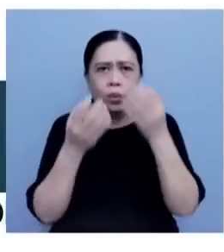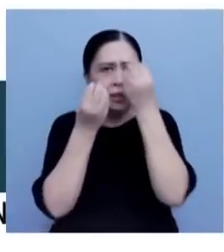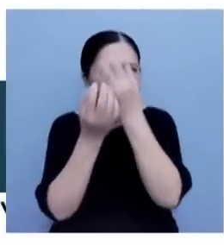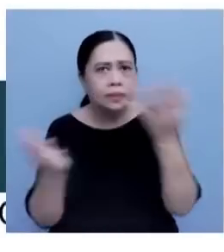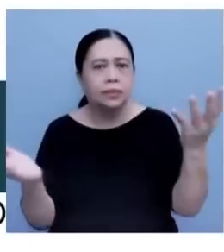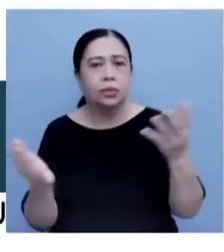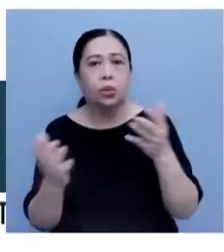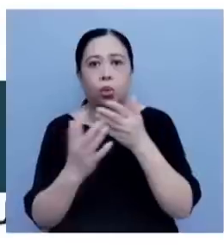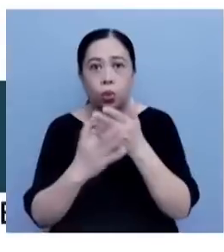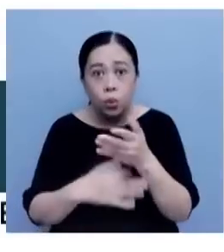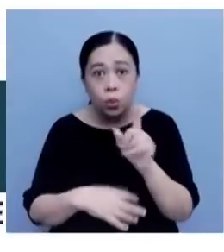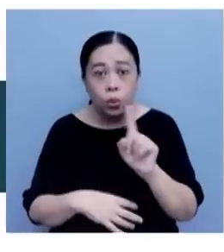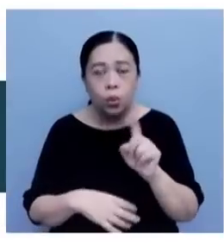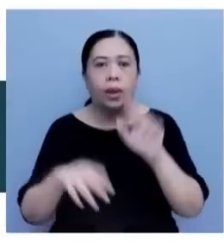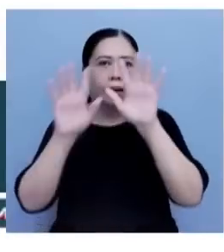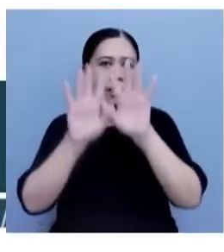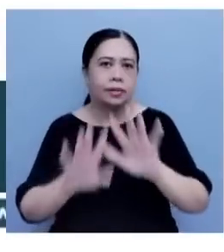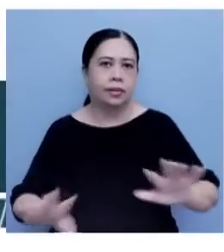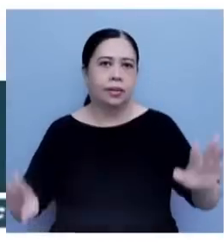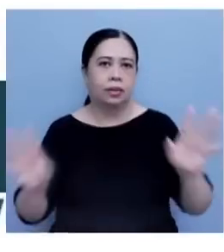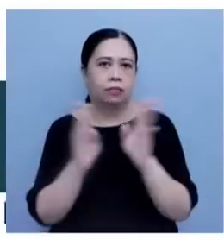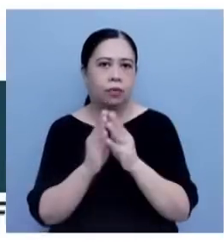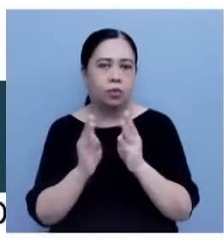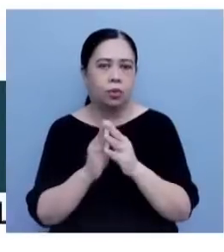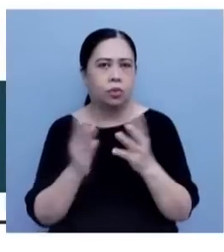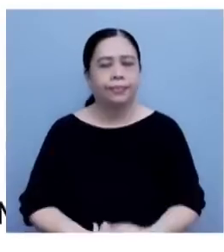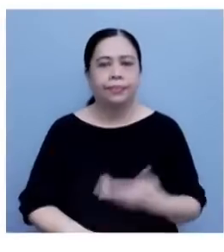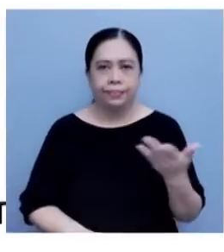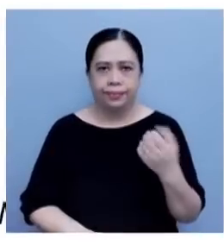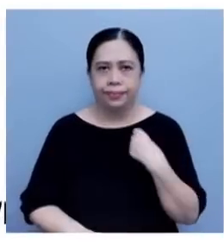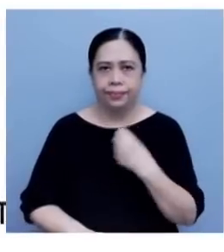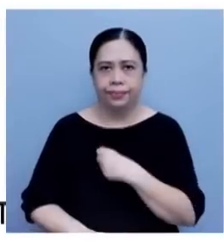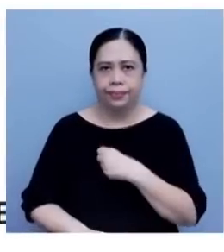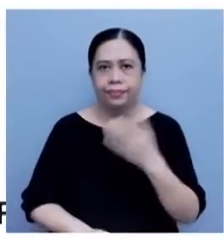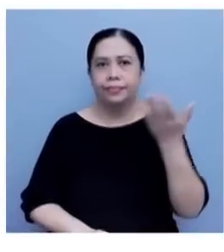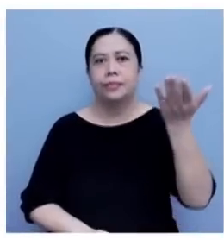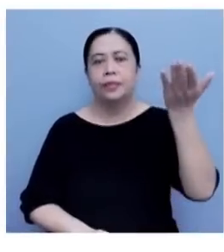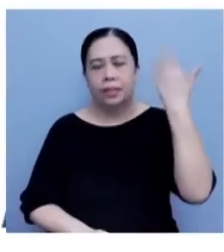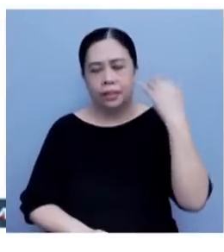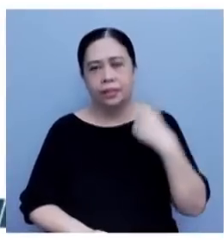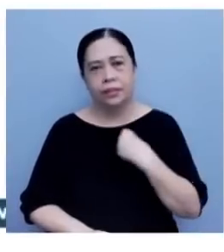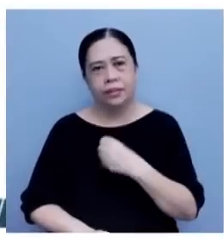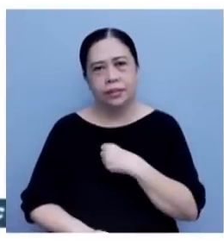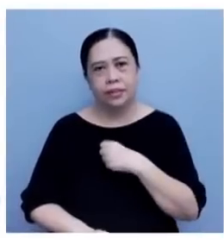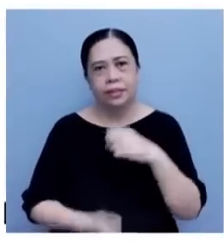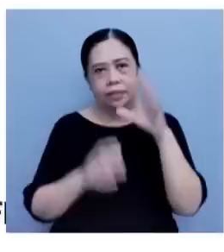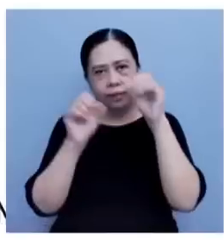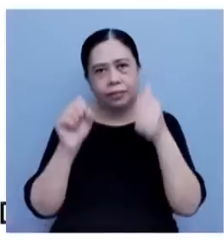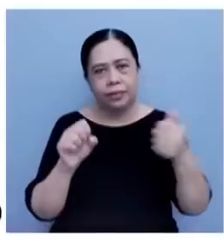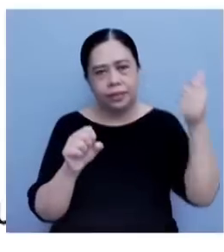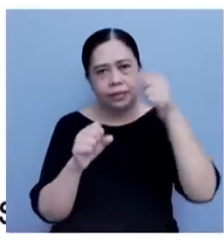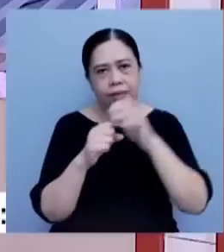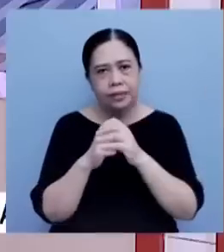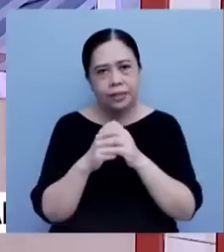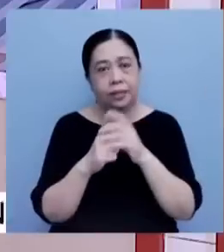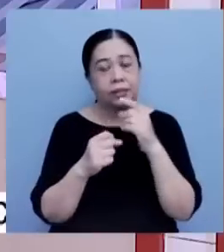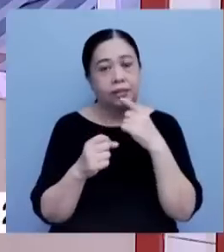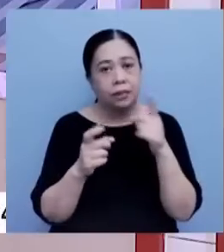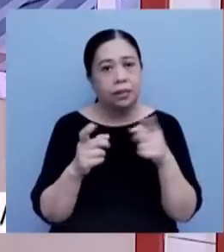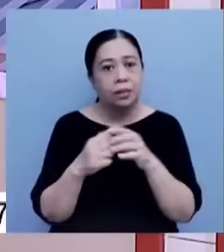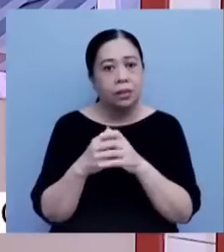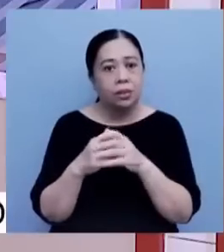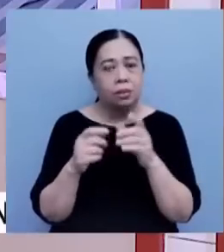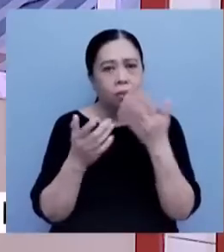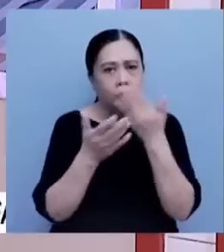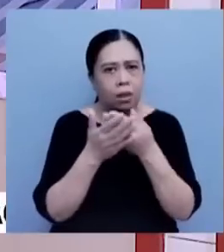the ASEAN Forum where we stand. The former Senate president also flagging the transfer of funds from the